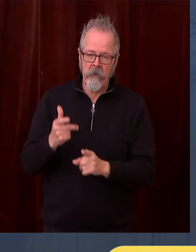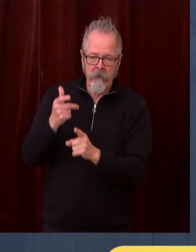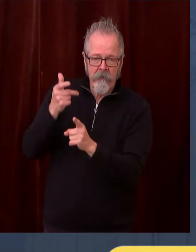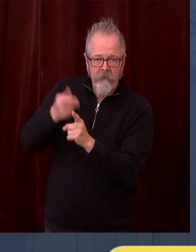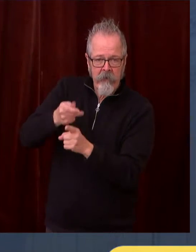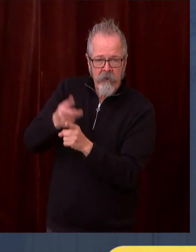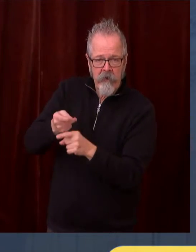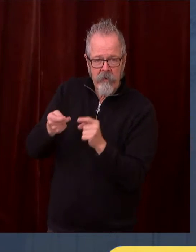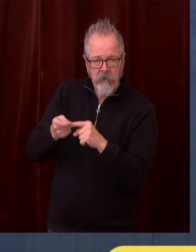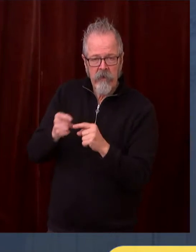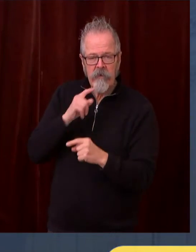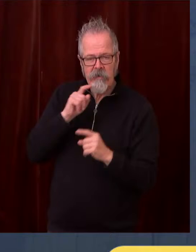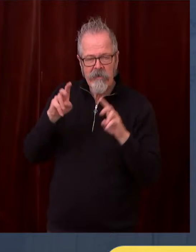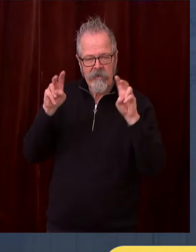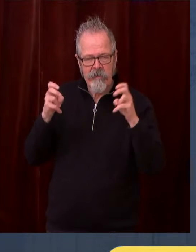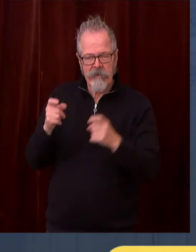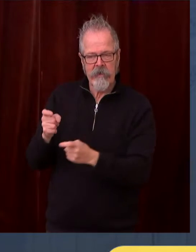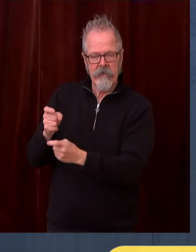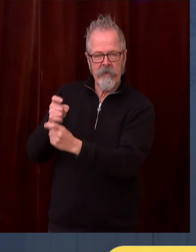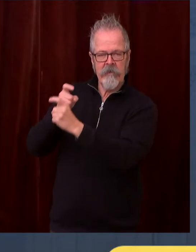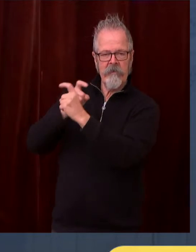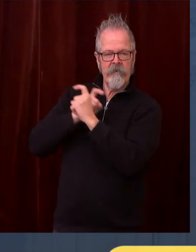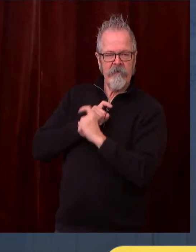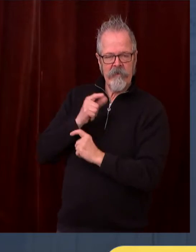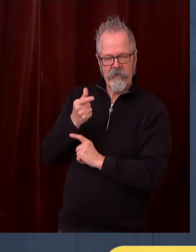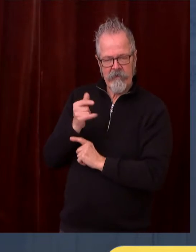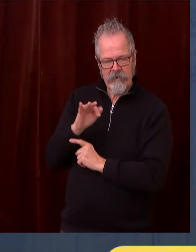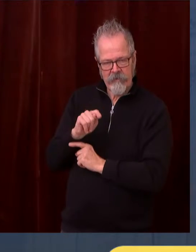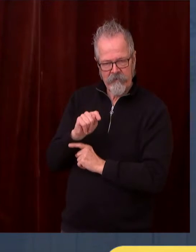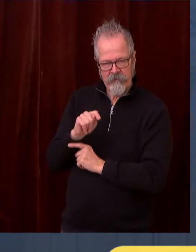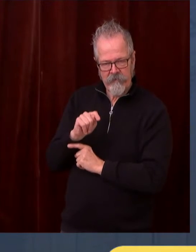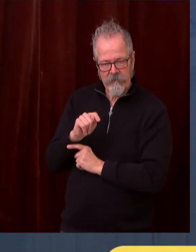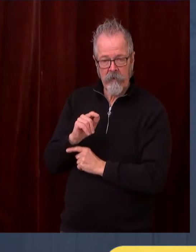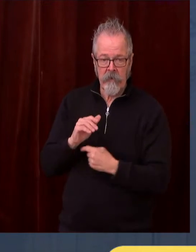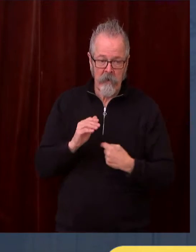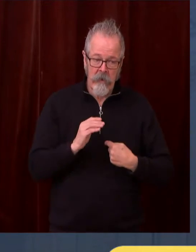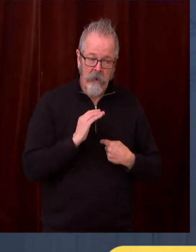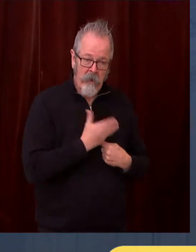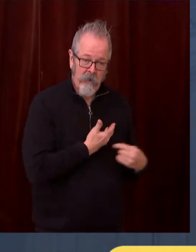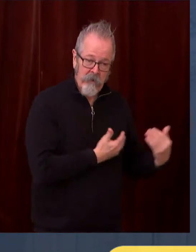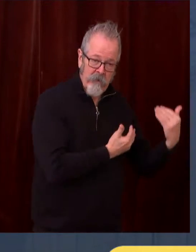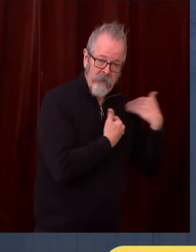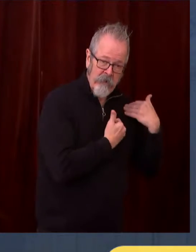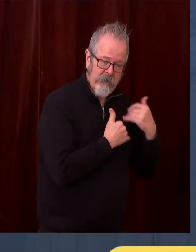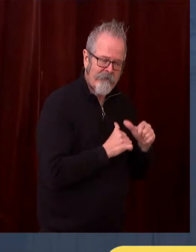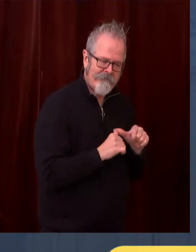Those are going to do good things to save lives in this state. With that, please be safe.